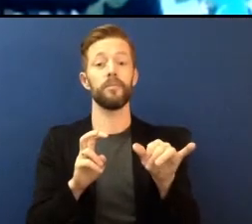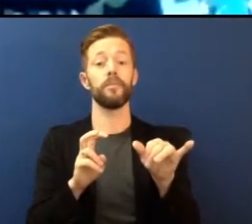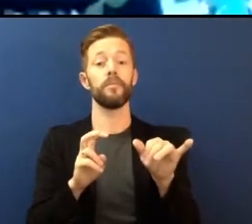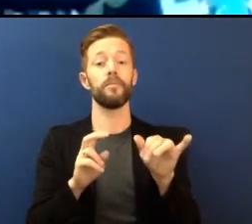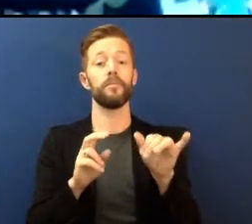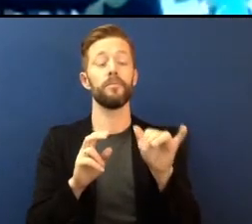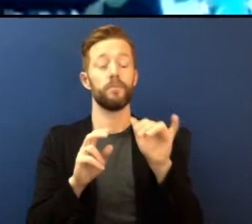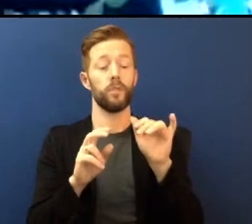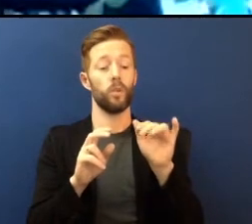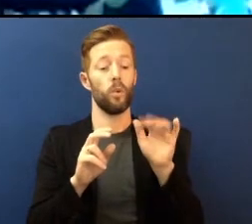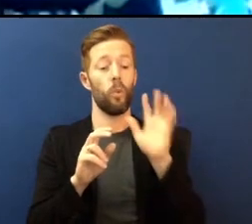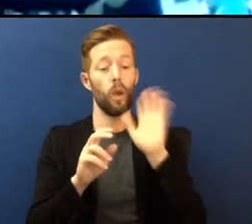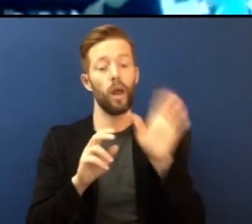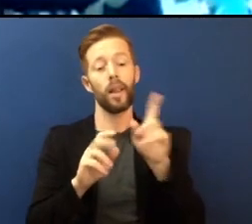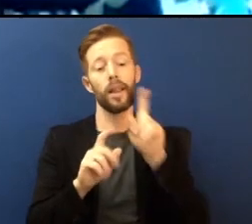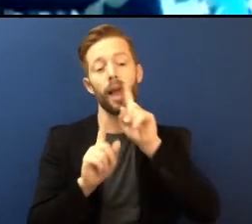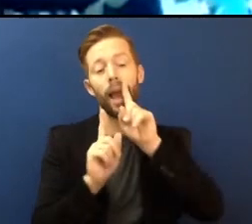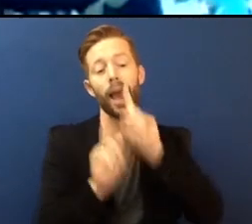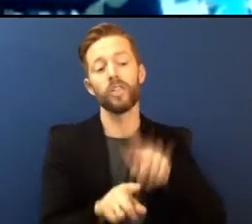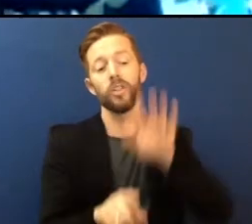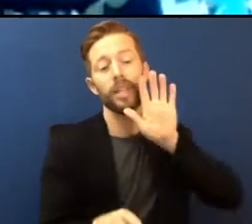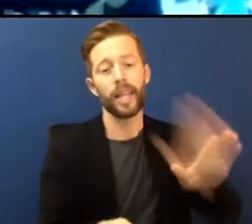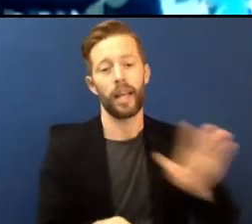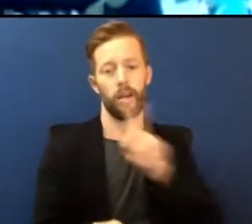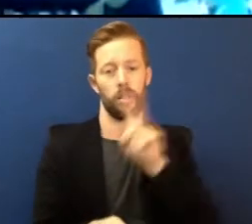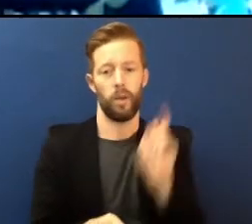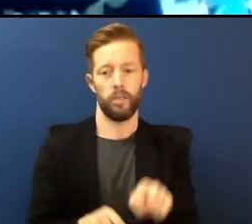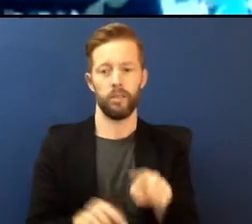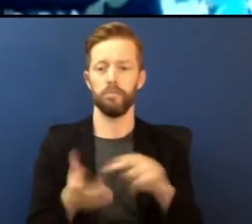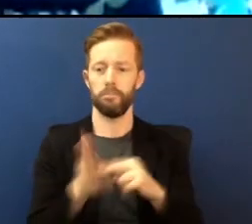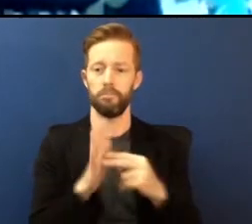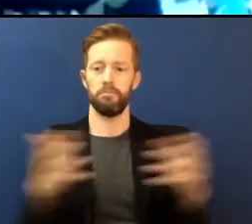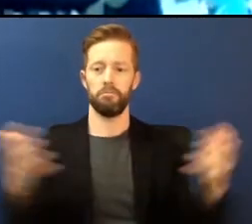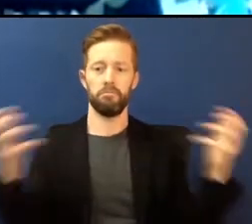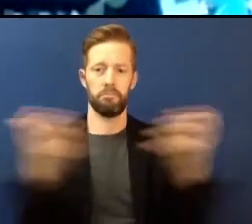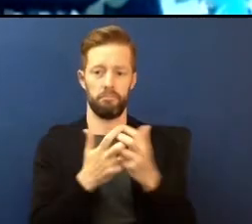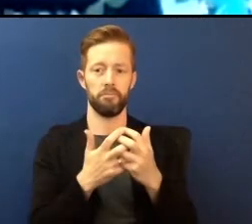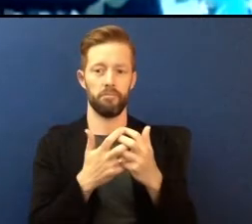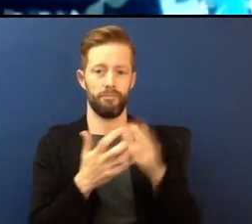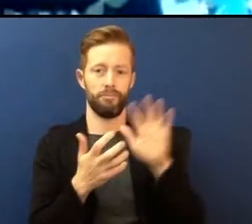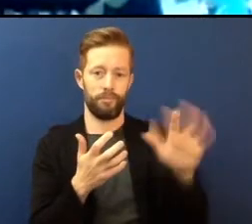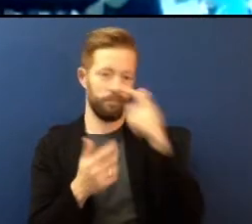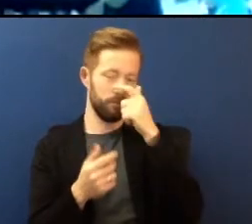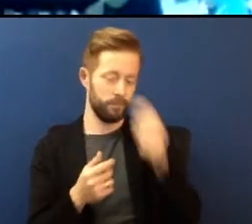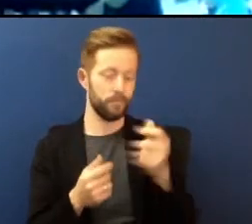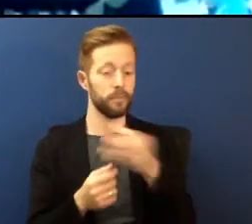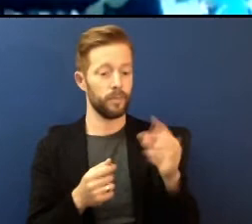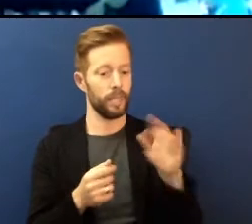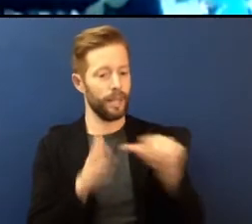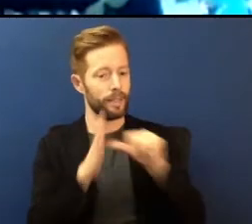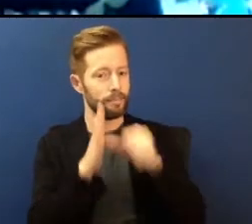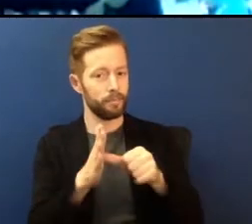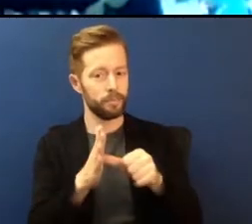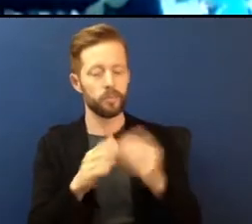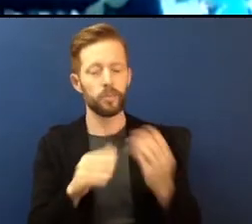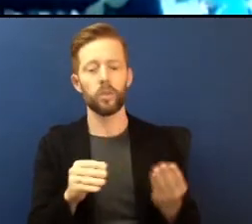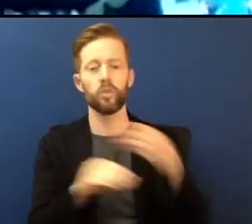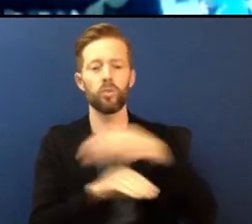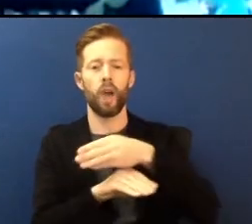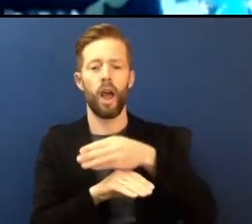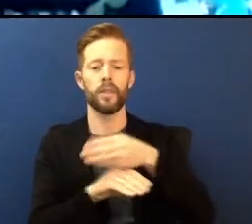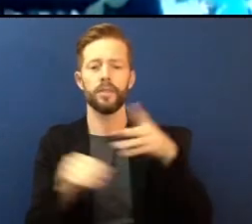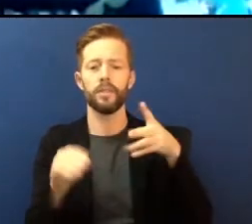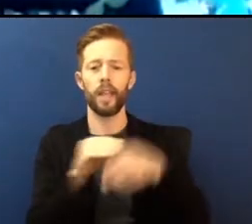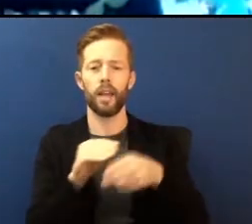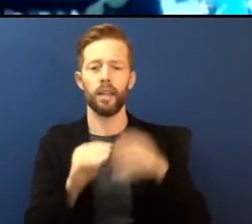that ends up answering children's questions, so you're drawing on their actual interest, and you can highlight a cross-cutting concept.